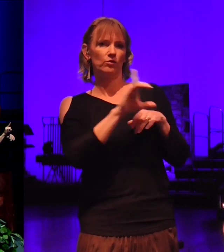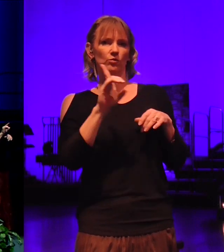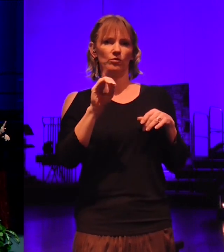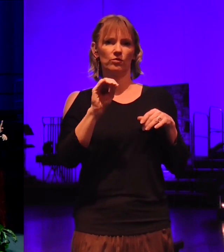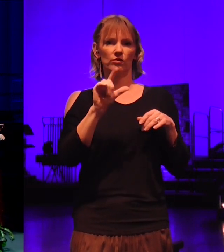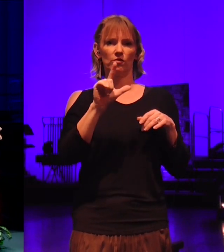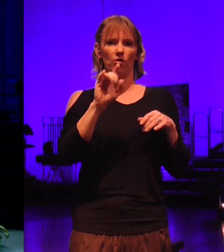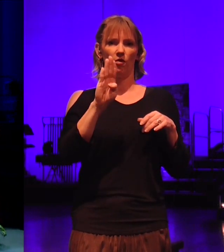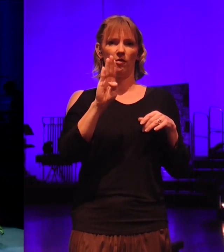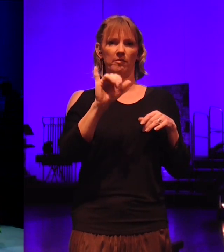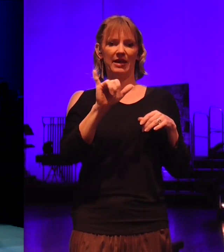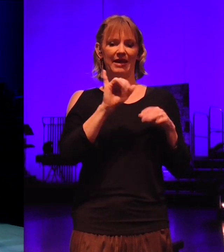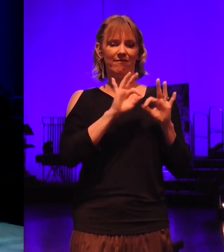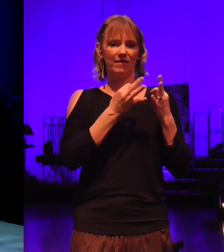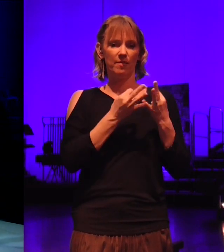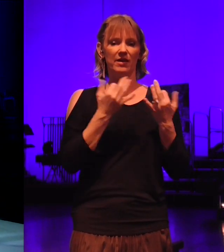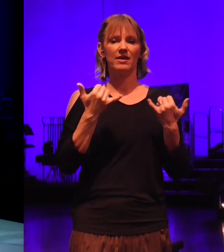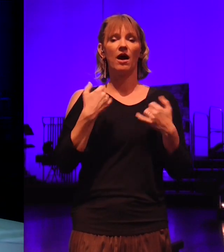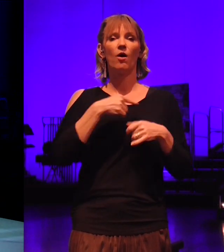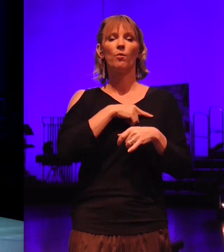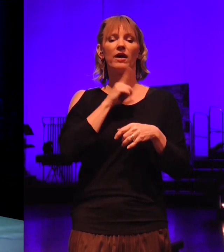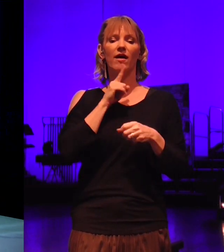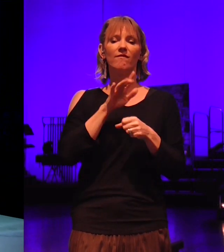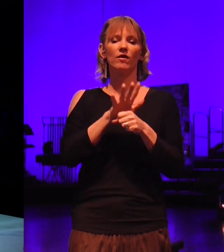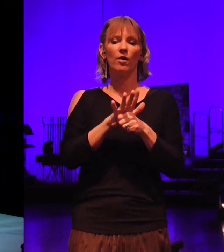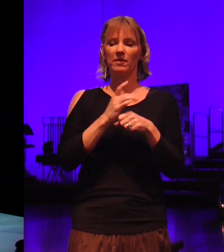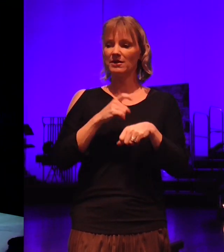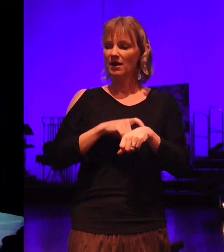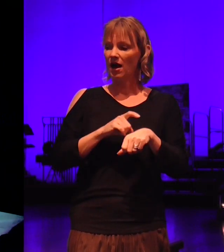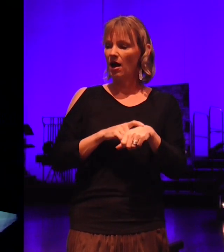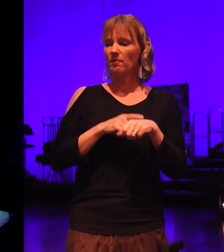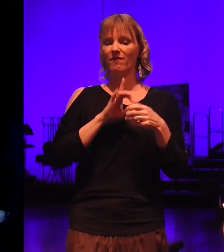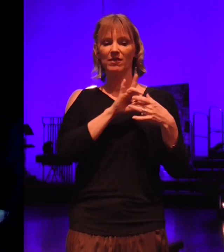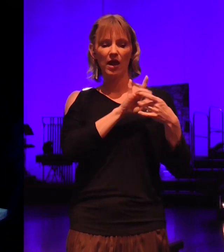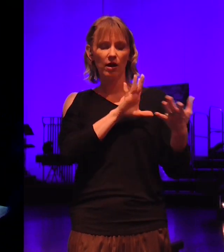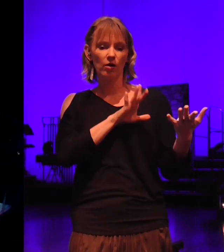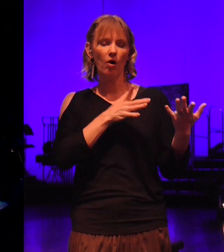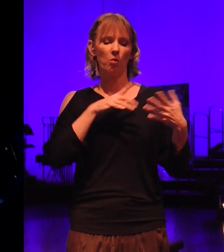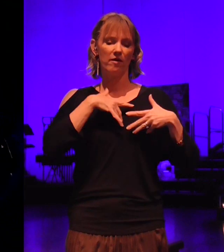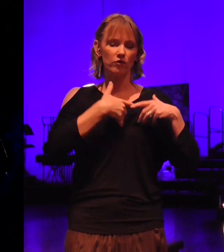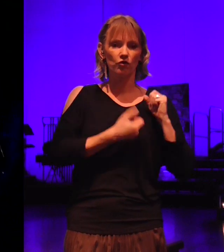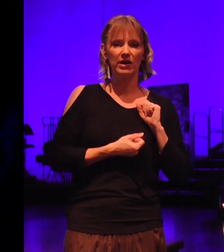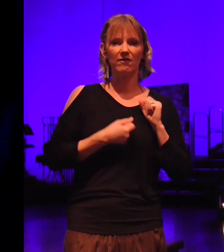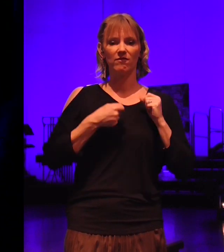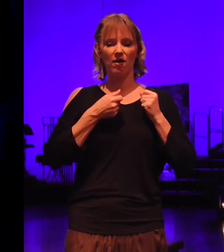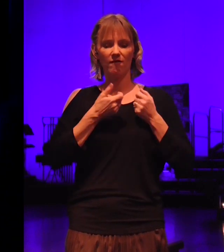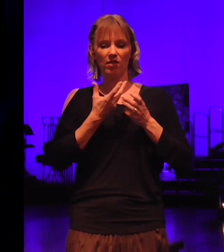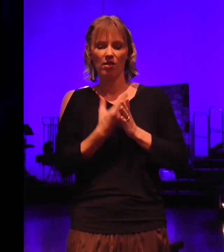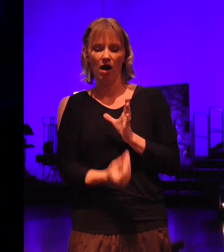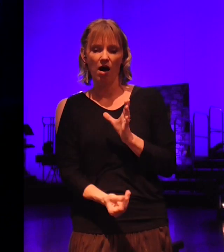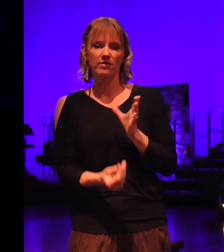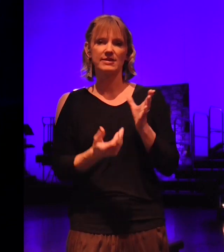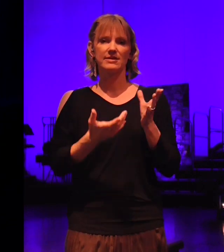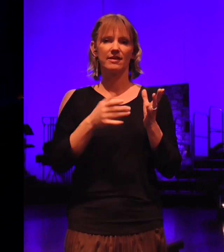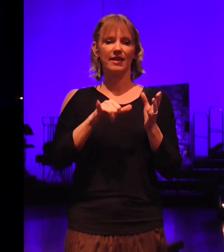We affirm in this time of letting go of grief and of loss an eternal and undying love,